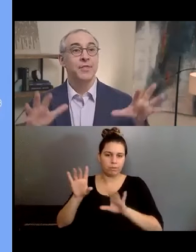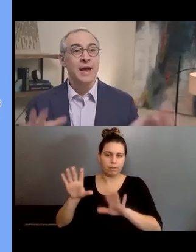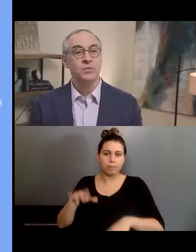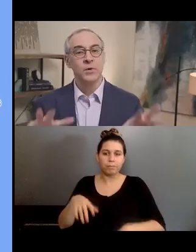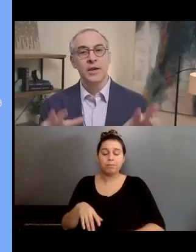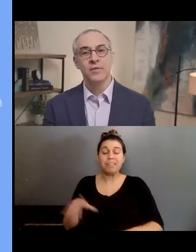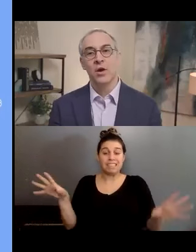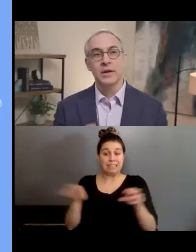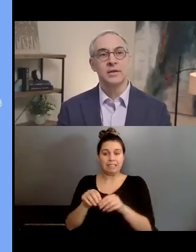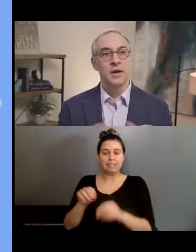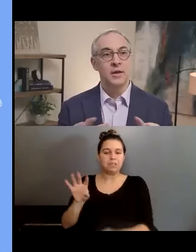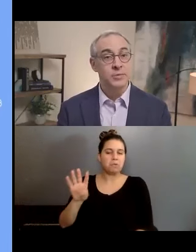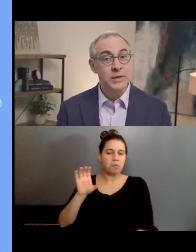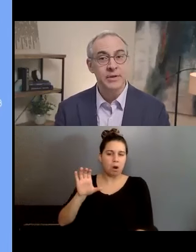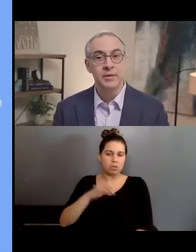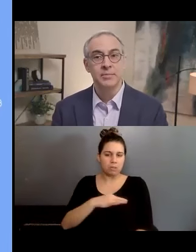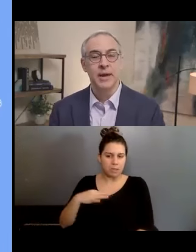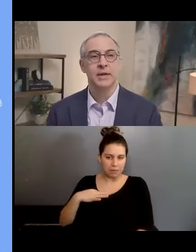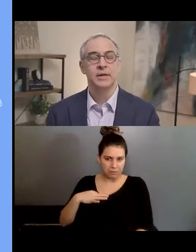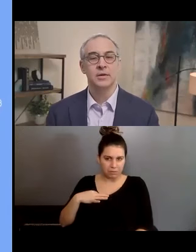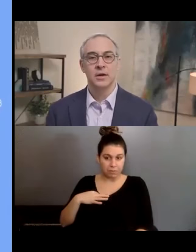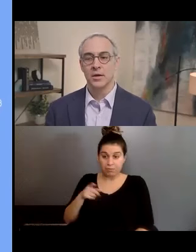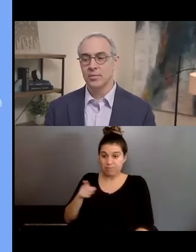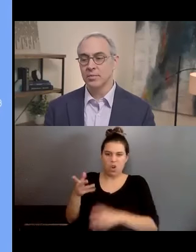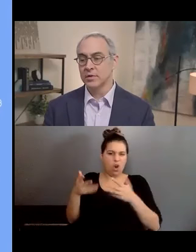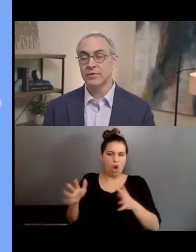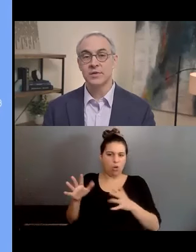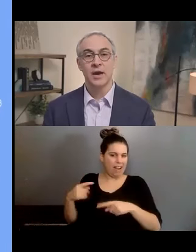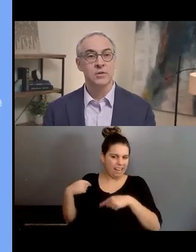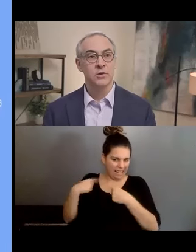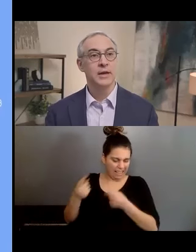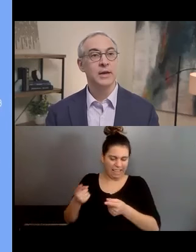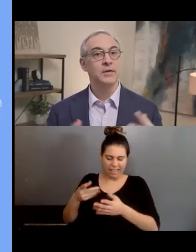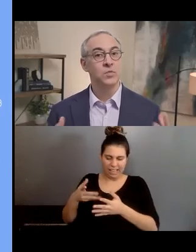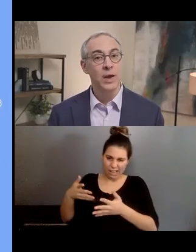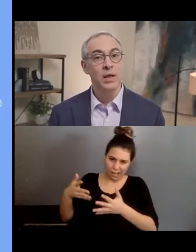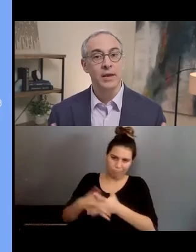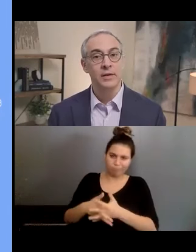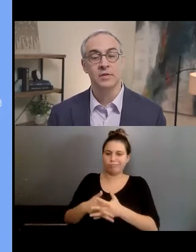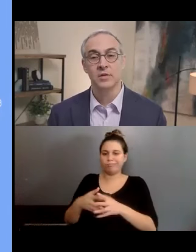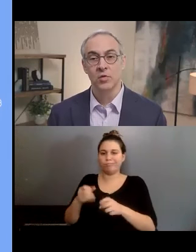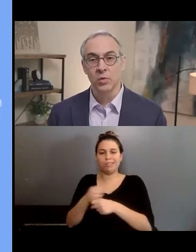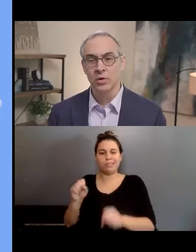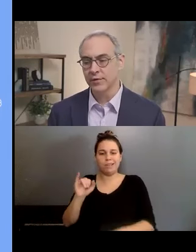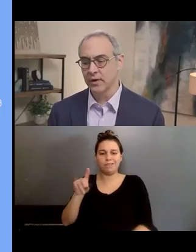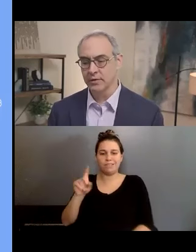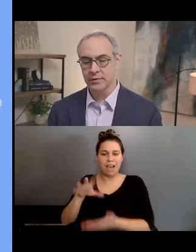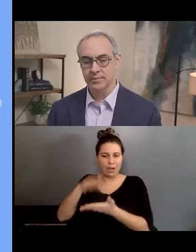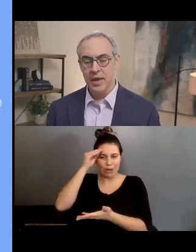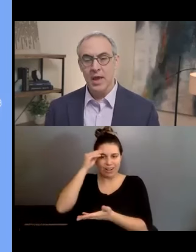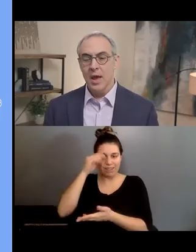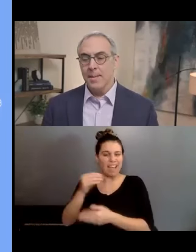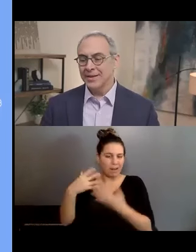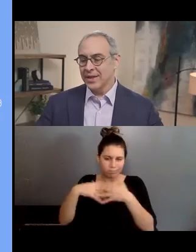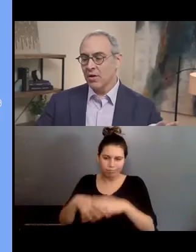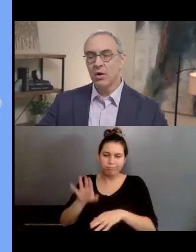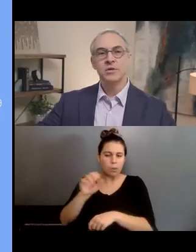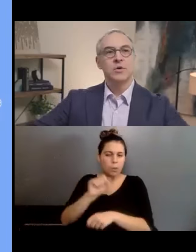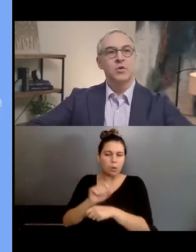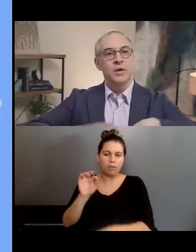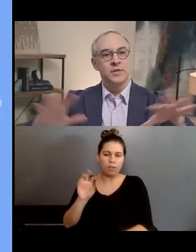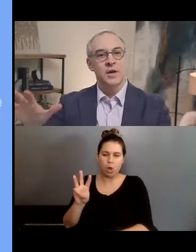staff. And that's where they have already deeply embedded SafeSide learning as well as into their workflows. But